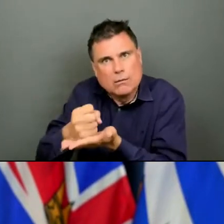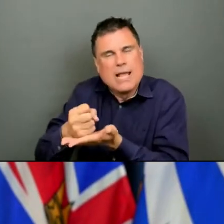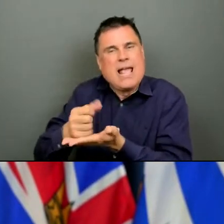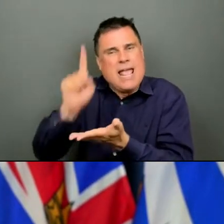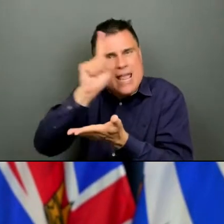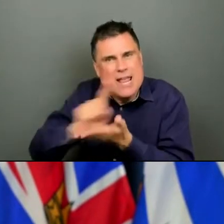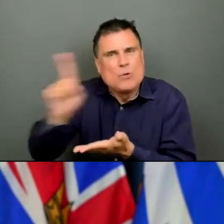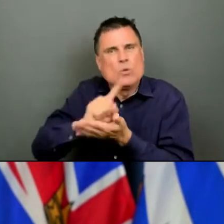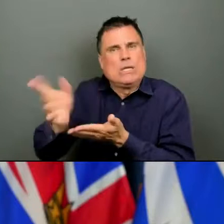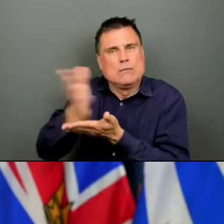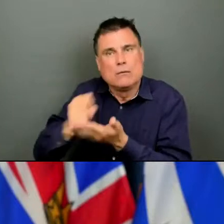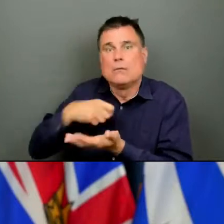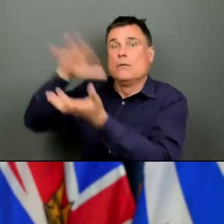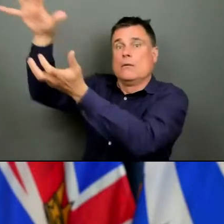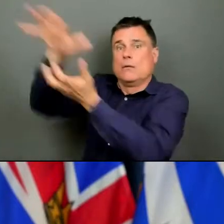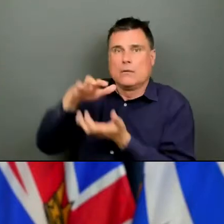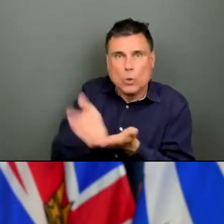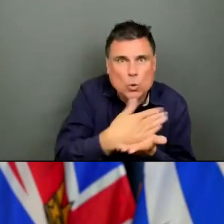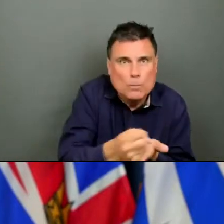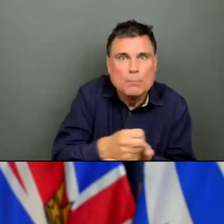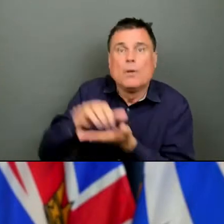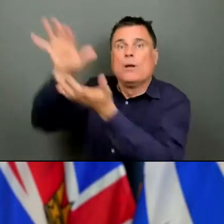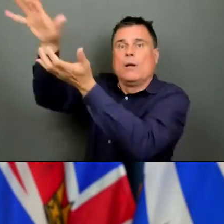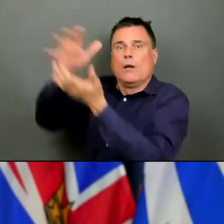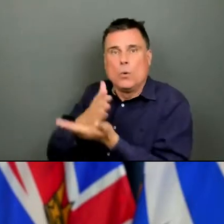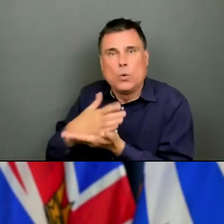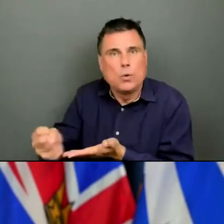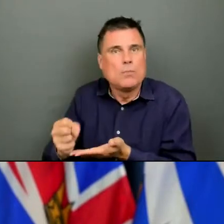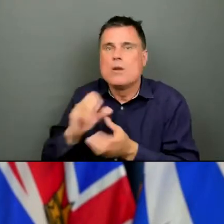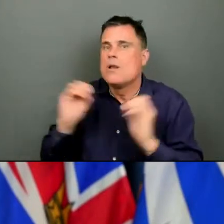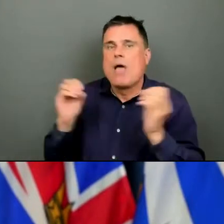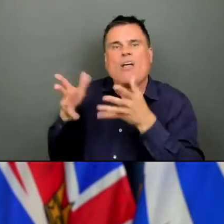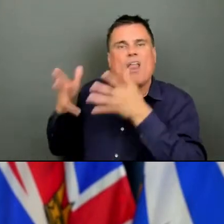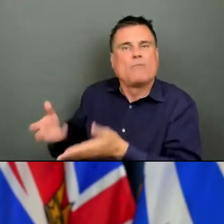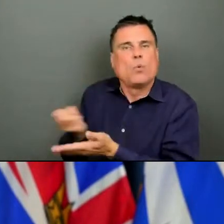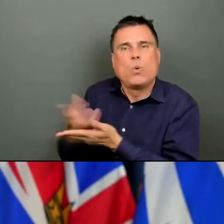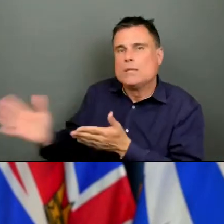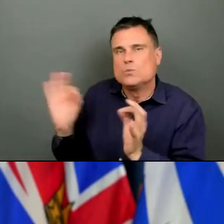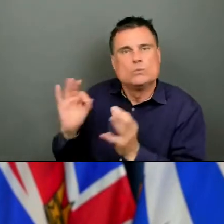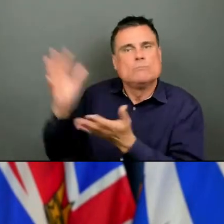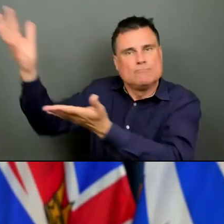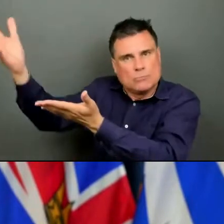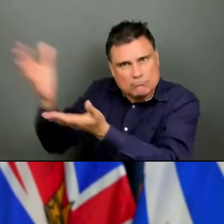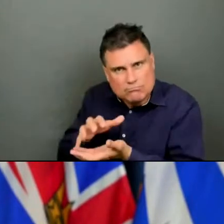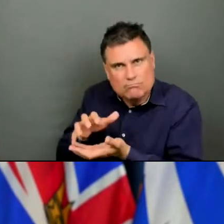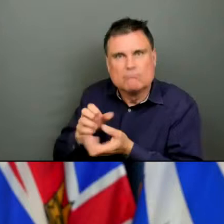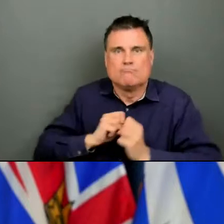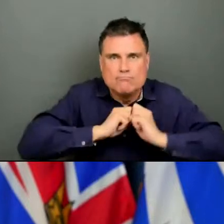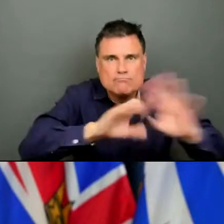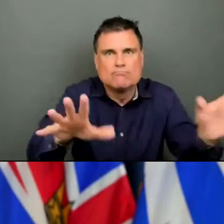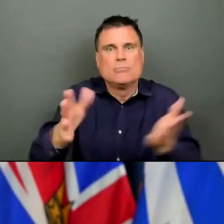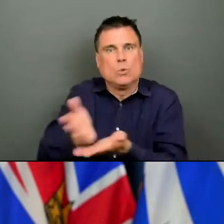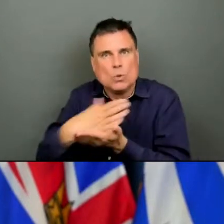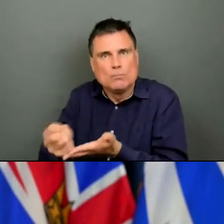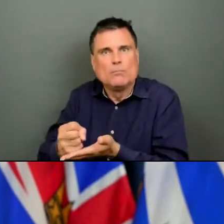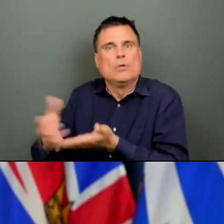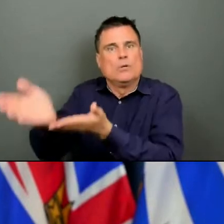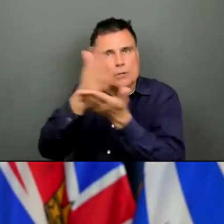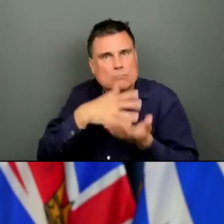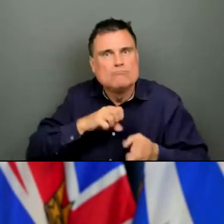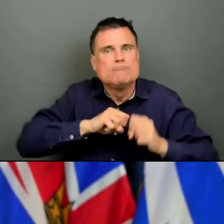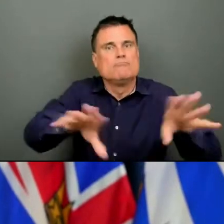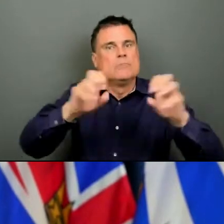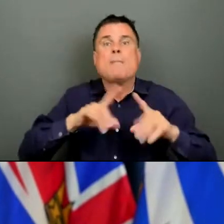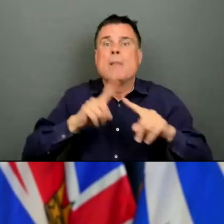capacity, that will happen concurrent with getting more vaccine and finding different ways to deliver it in communities such as Fort